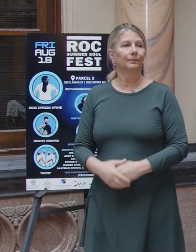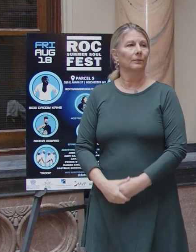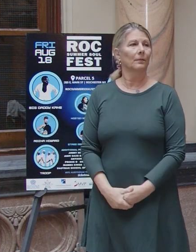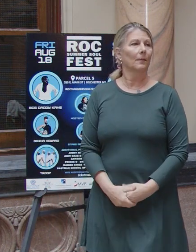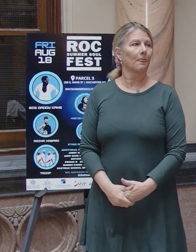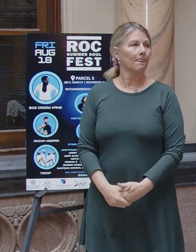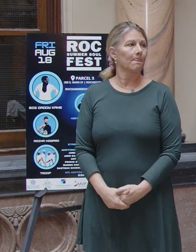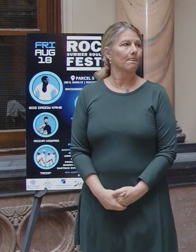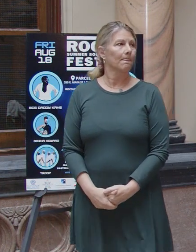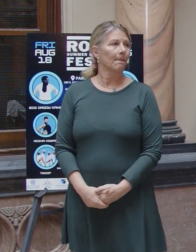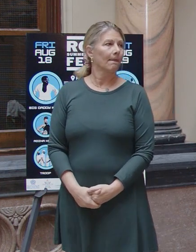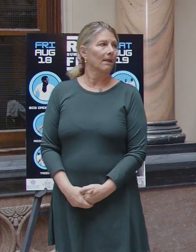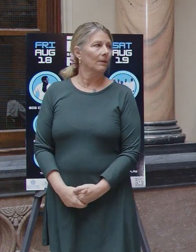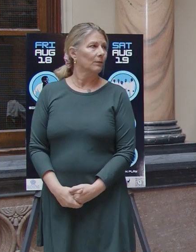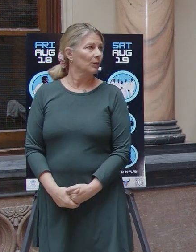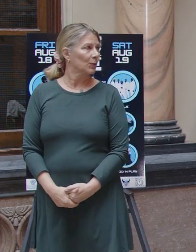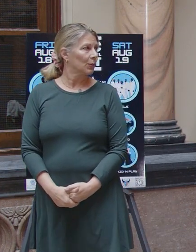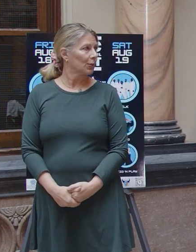our sponsor